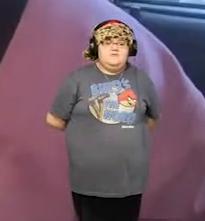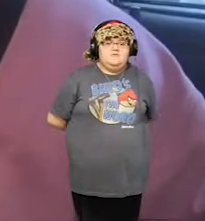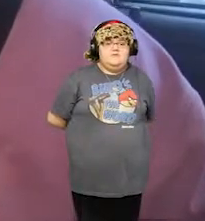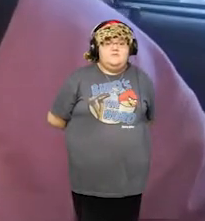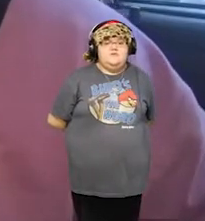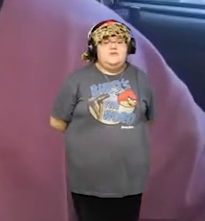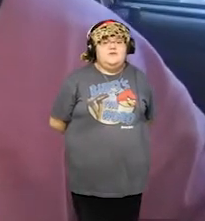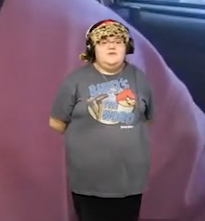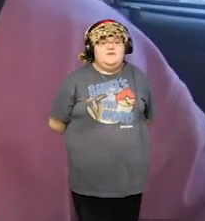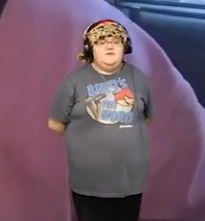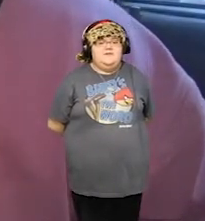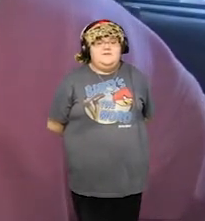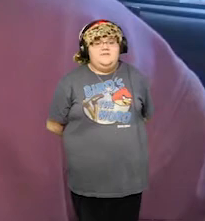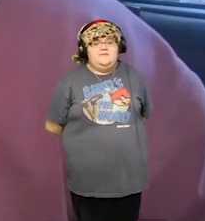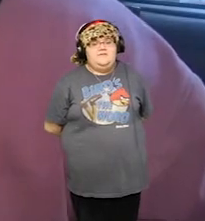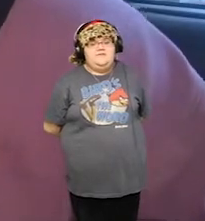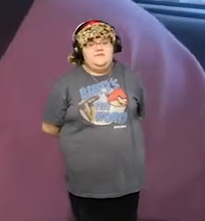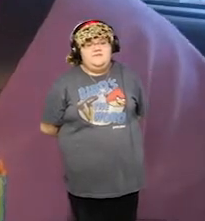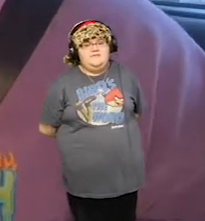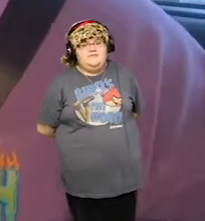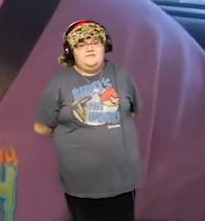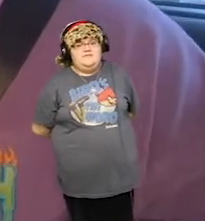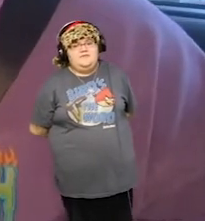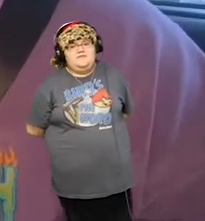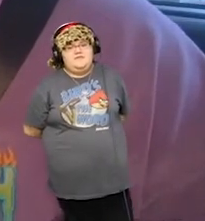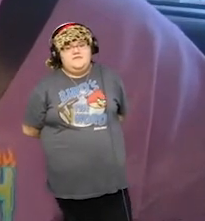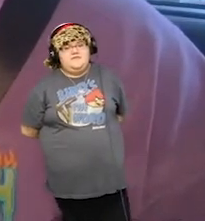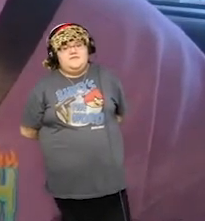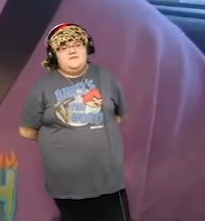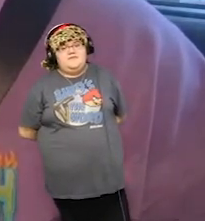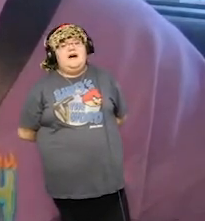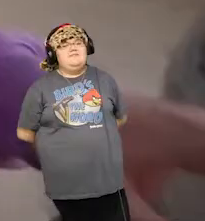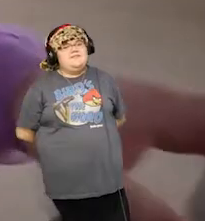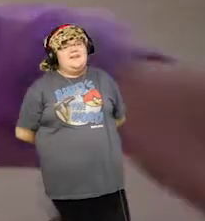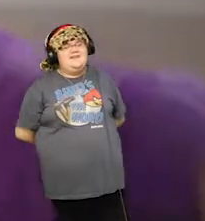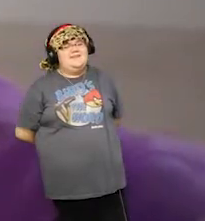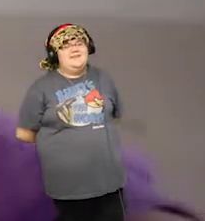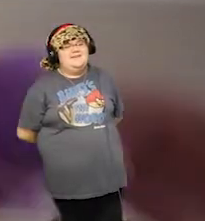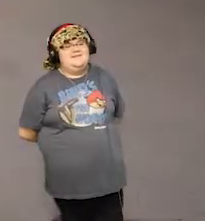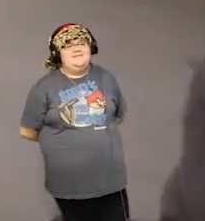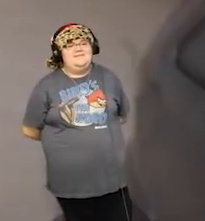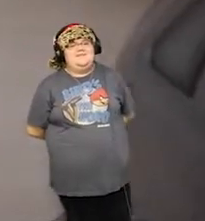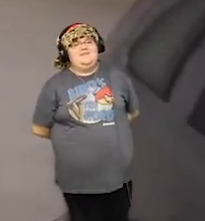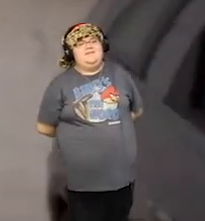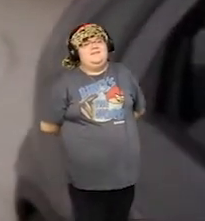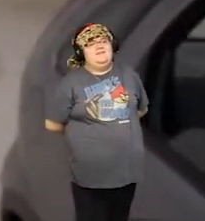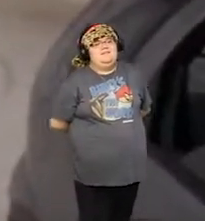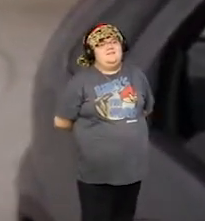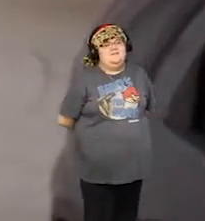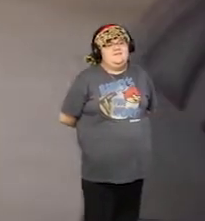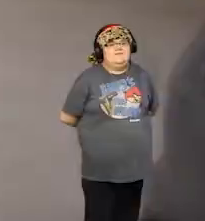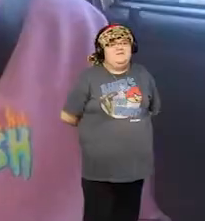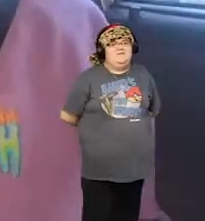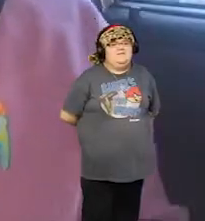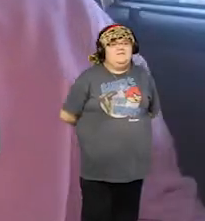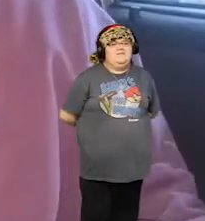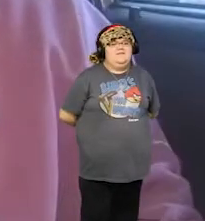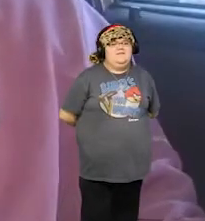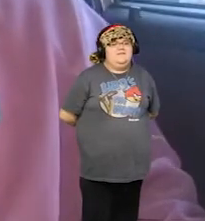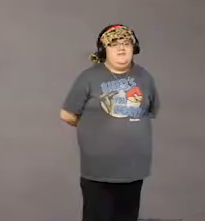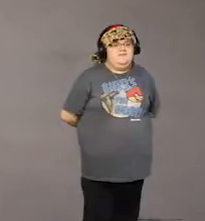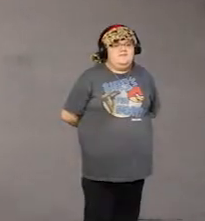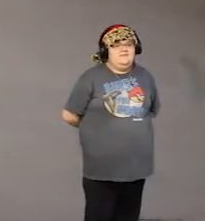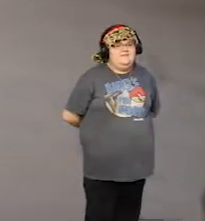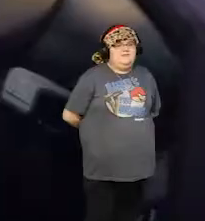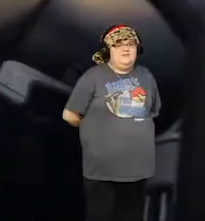Two seconds off my time. Is that it? Okay, all right. You know what? That 2 seconds, though, could be the matter of winning or not, you know? I was like... Order, you're out. I'll get security to throw you out. Who's security,